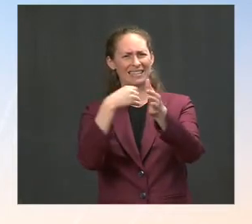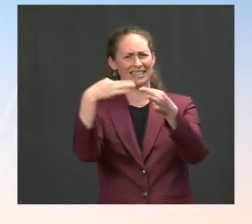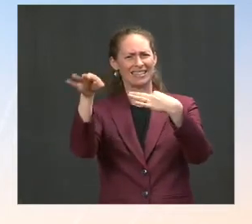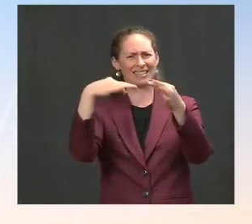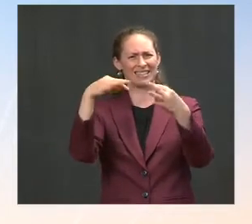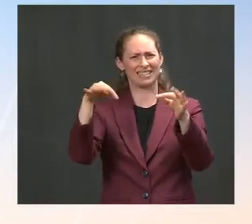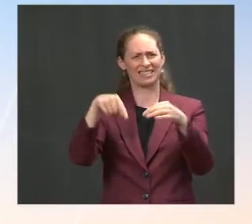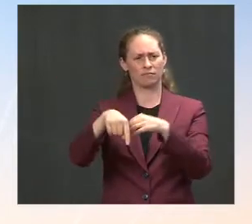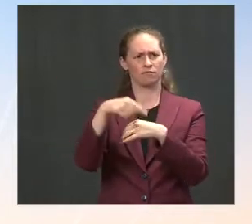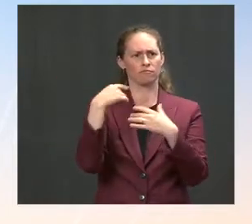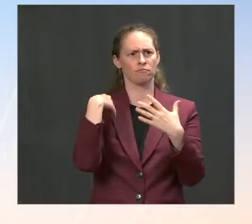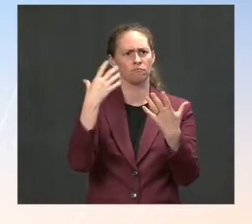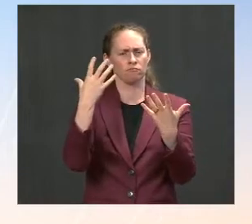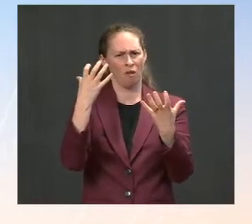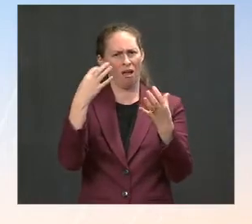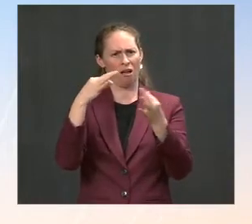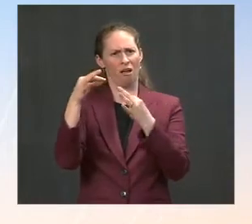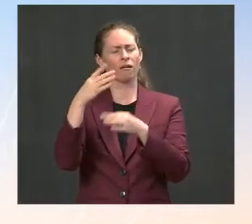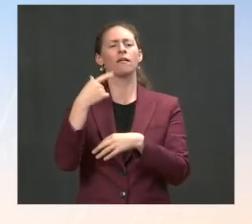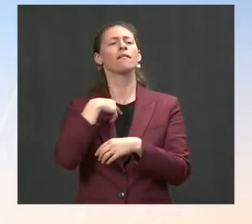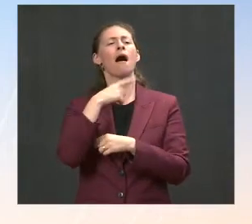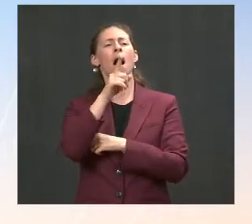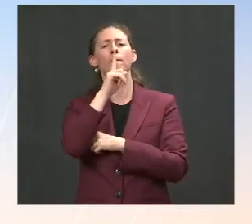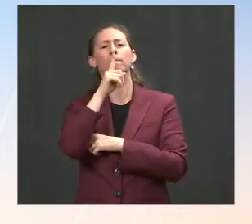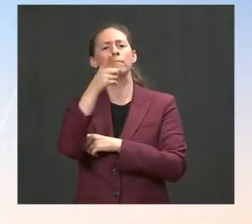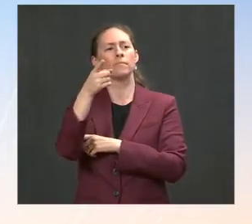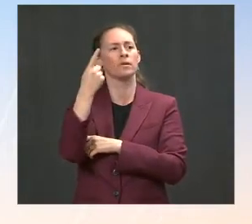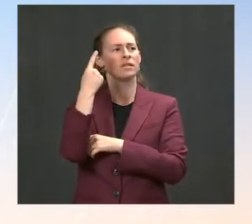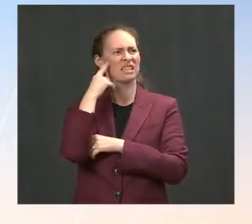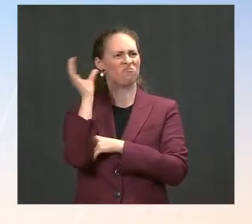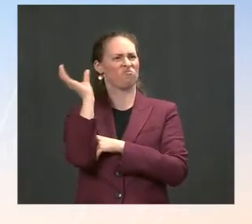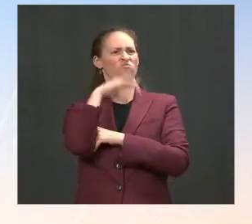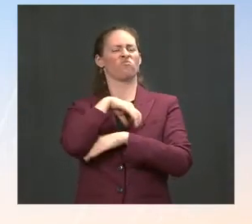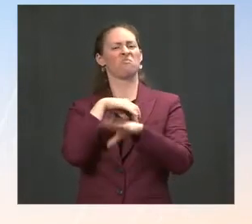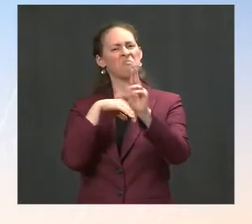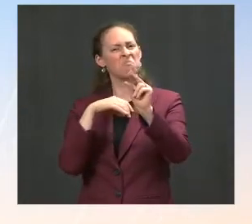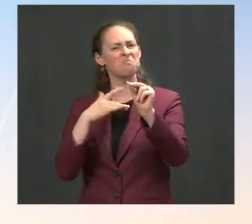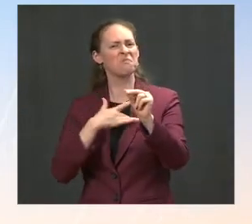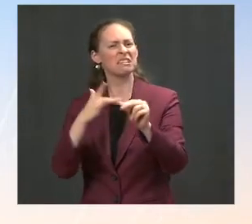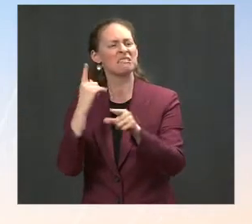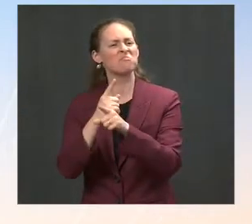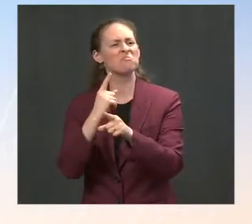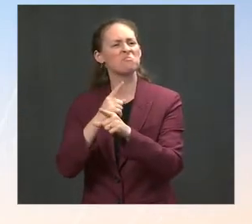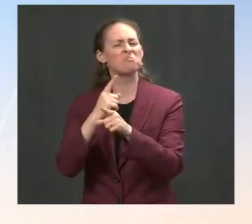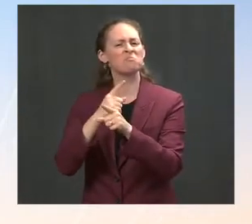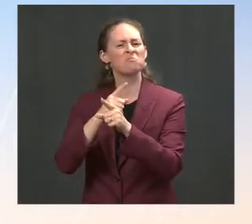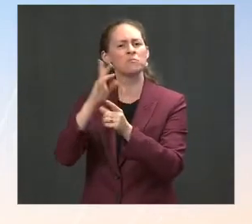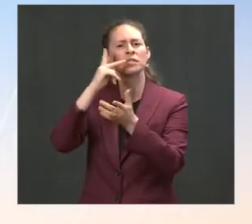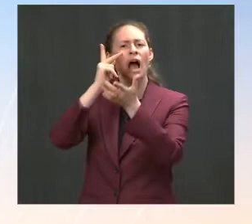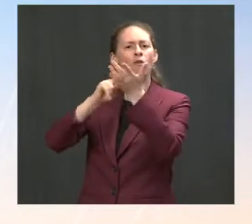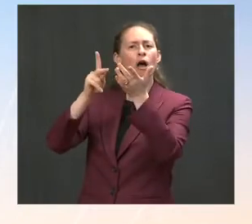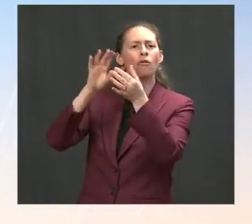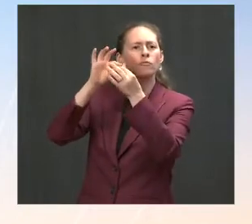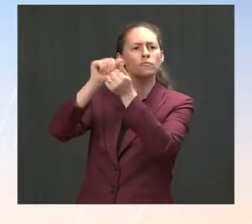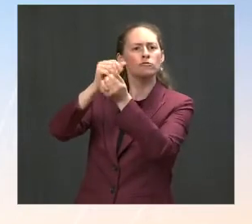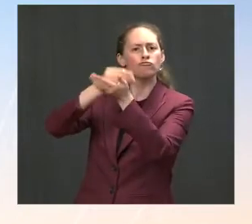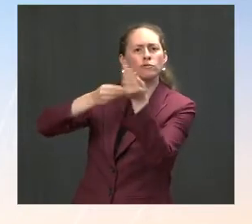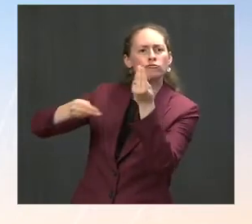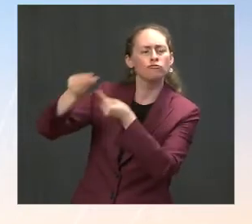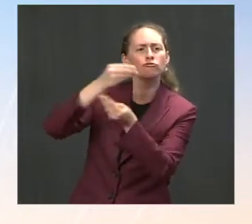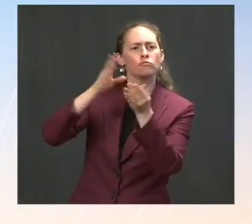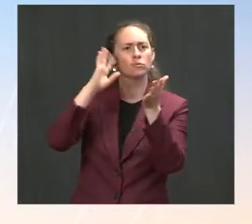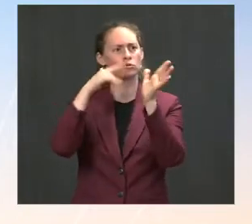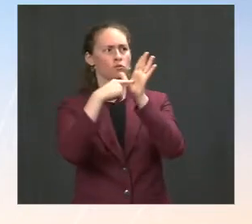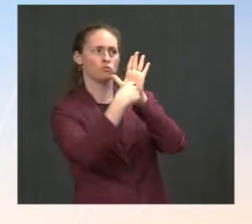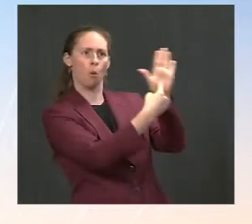though they're called extraordinary measures, for Treasury secretaries to present to Capitol Hill steps that they are going to take, even as